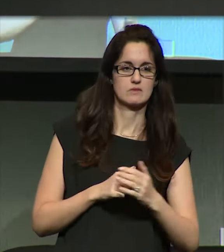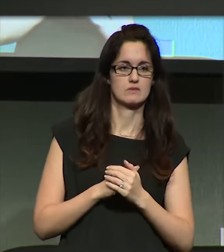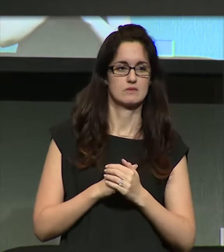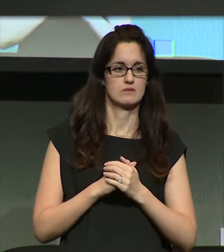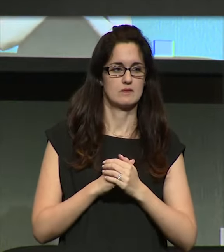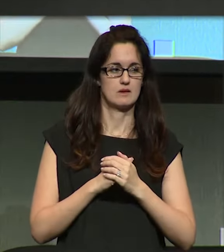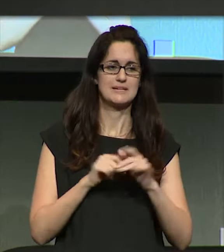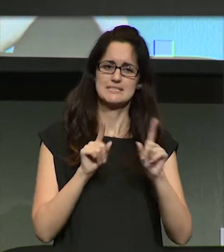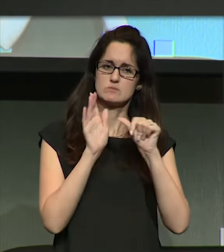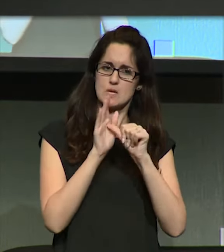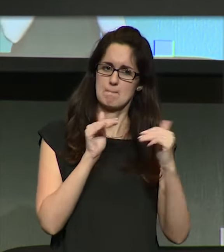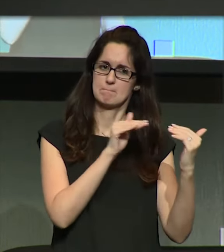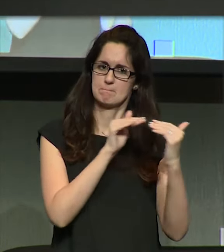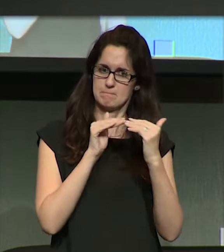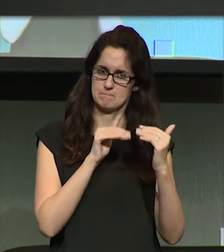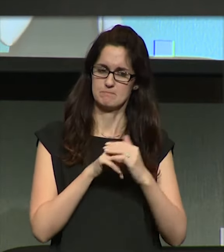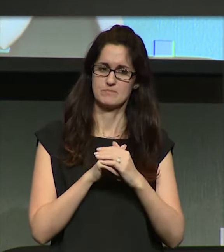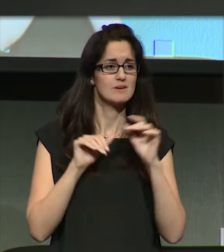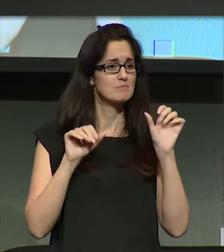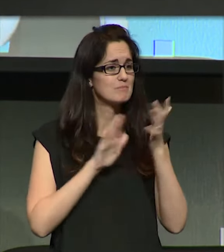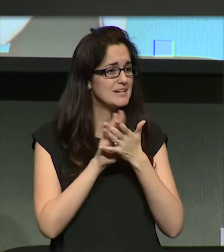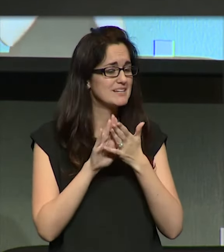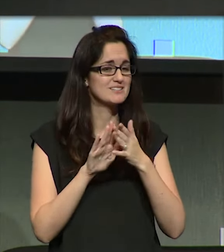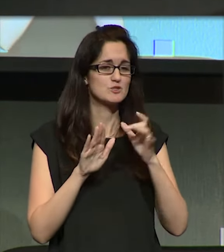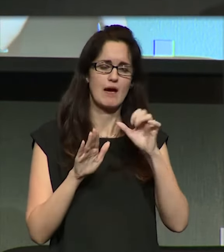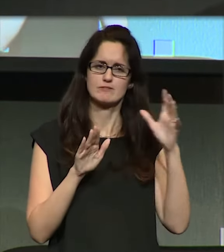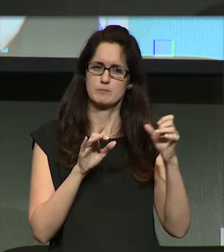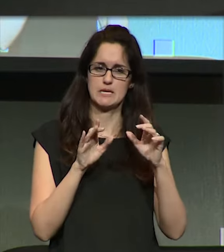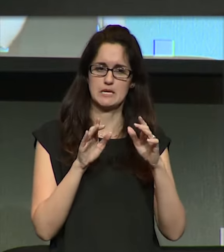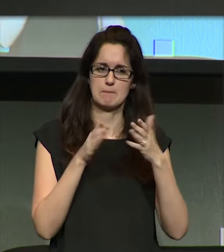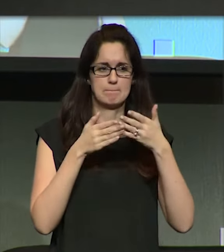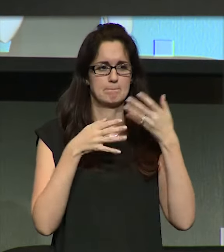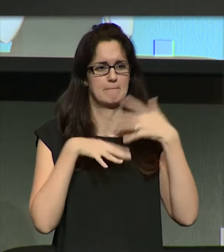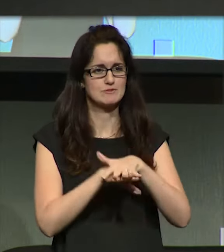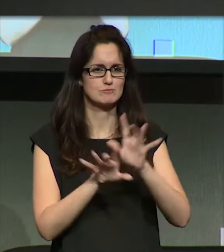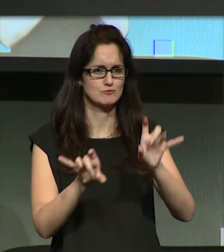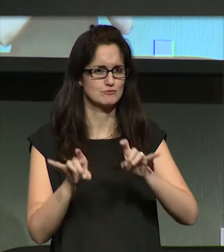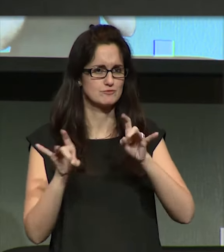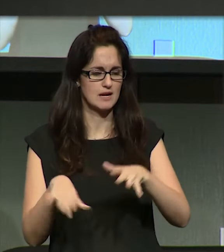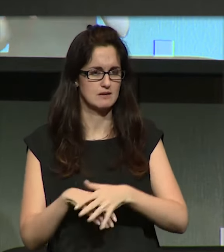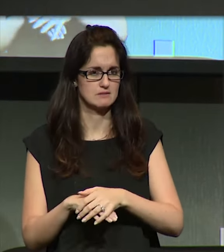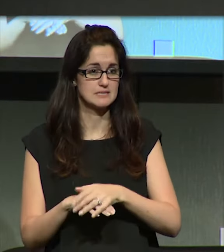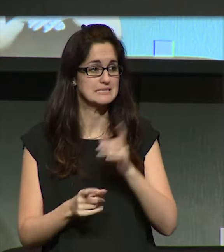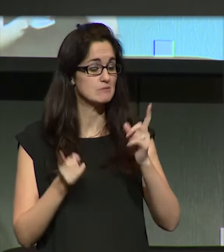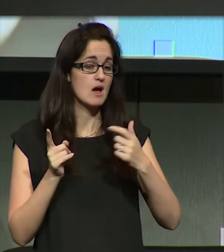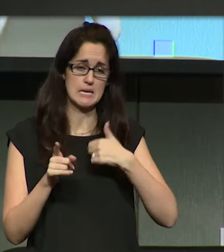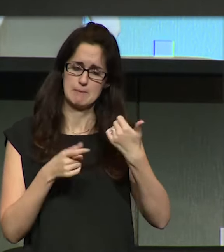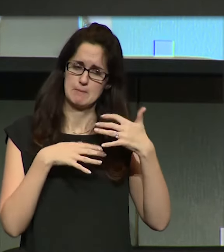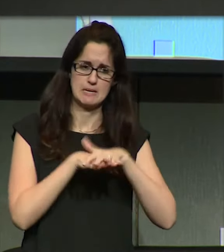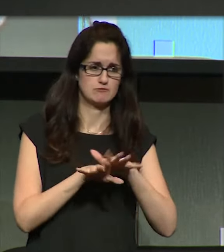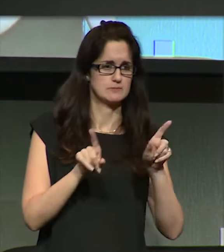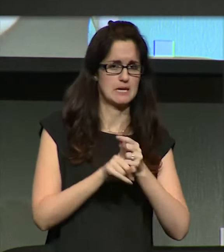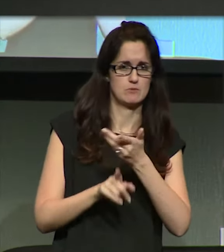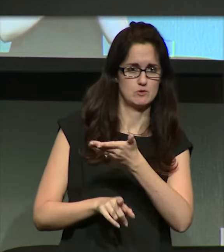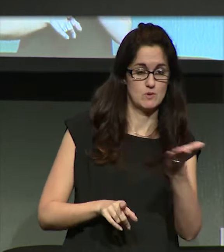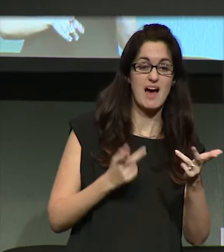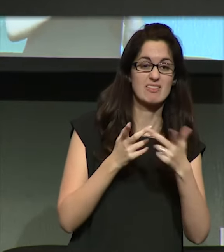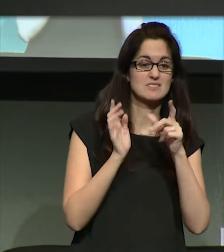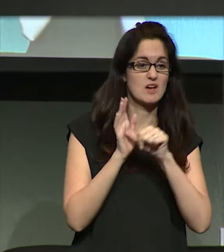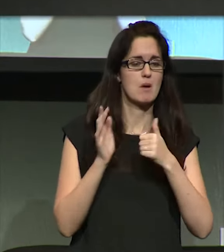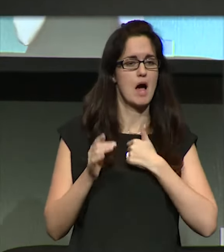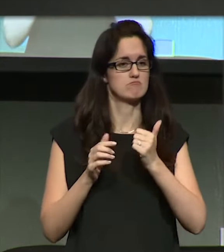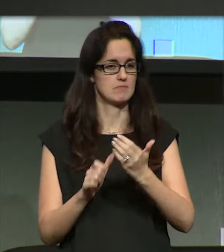Australian, because there are times when I can be just as mainstream Australian as you, and there are other times when I'll be Aboriginal, and you know